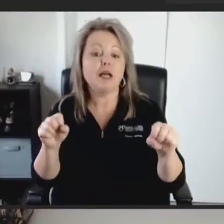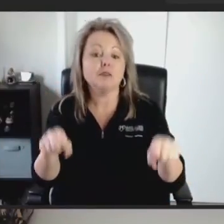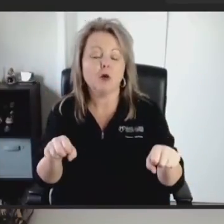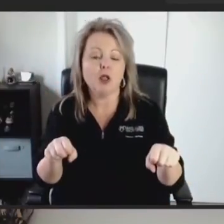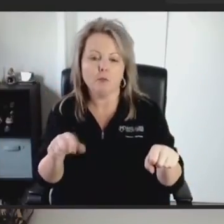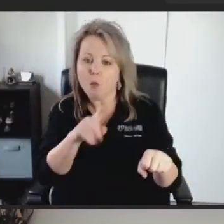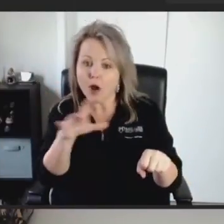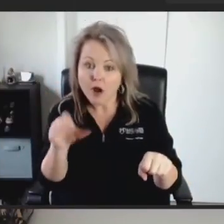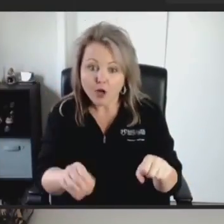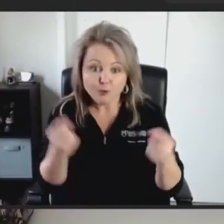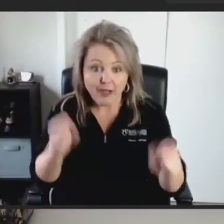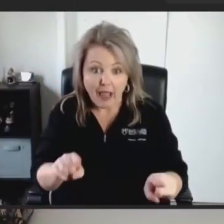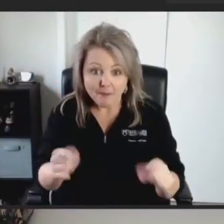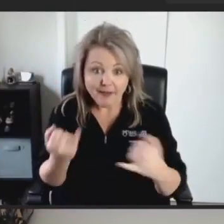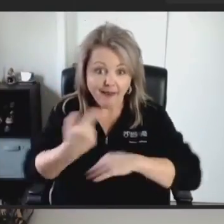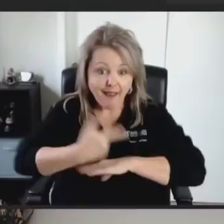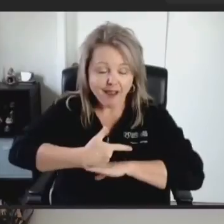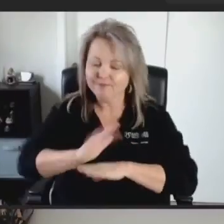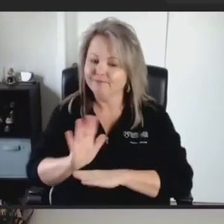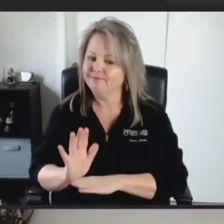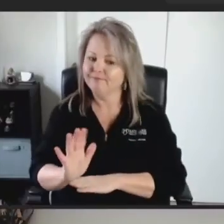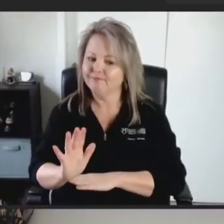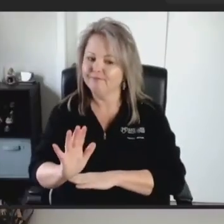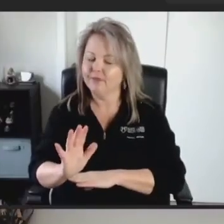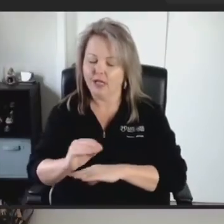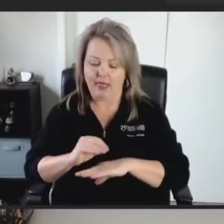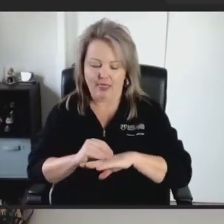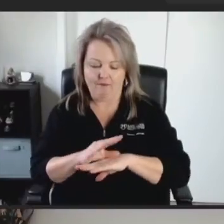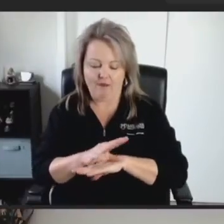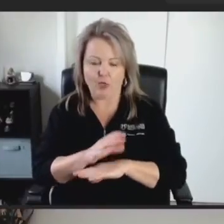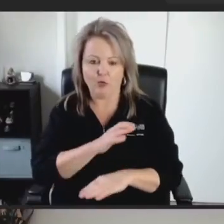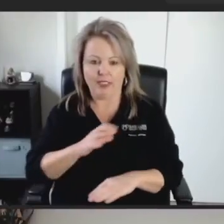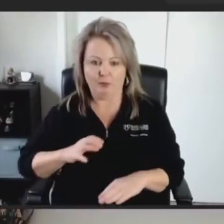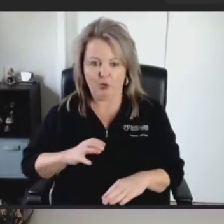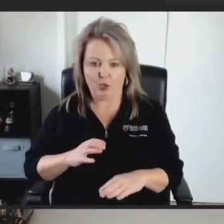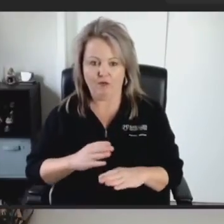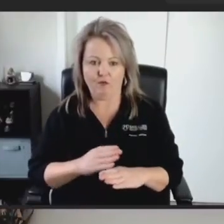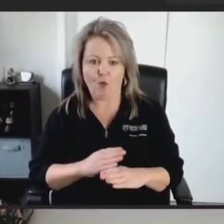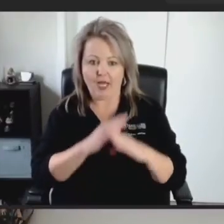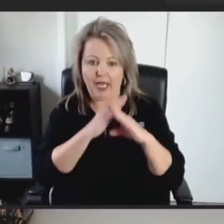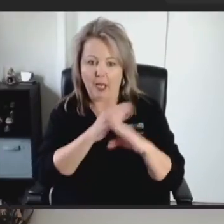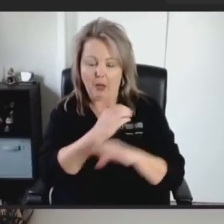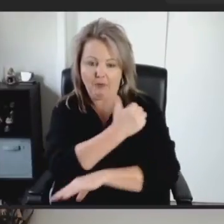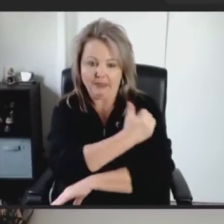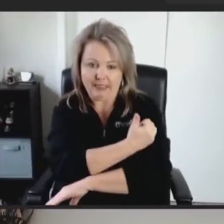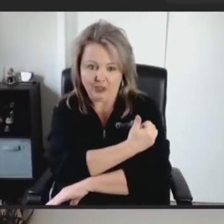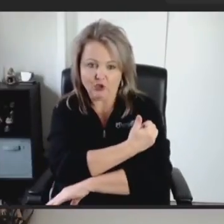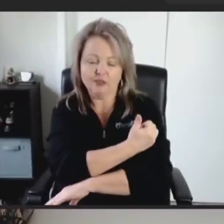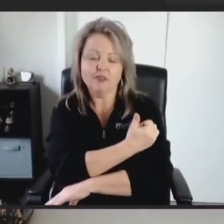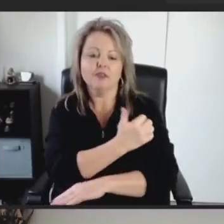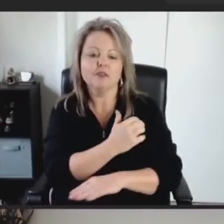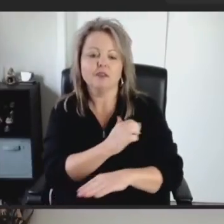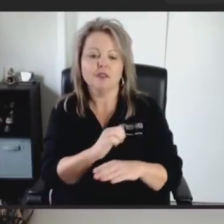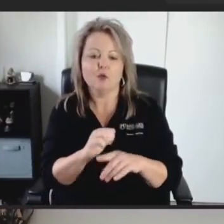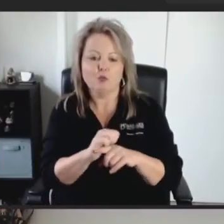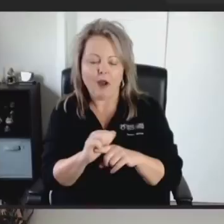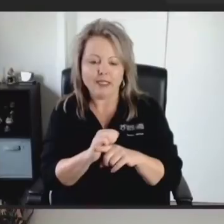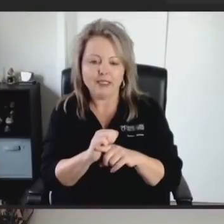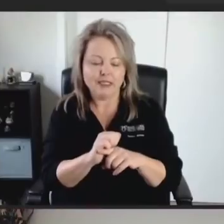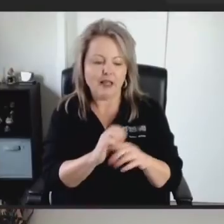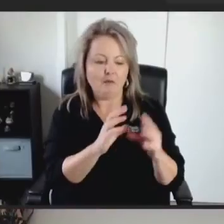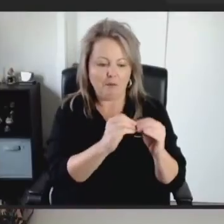The advisory committee for immunization practices for the CDC then needs to meet, and they have meetings on Friday and